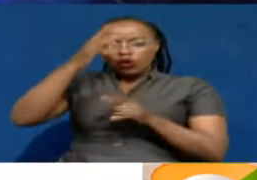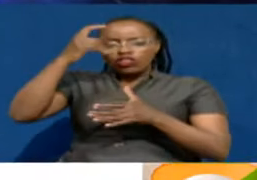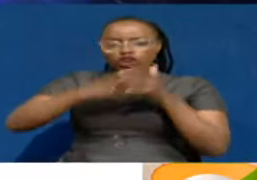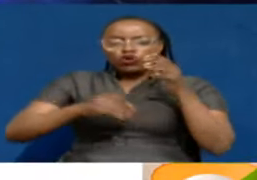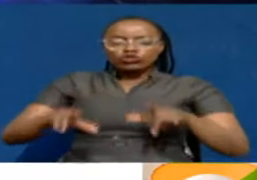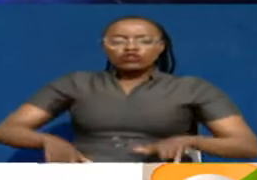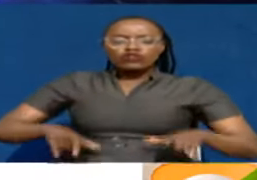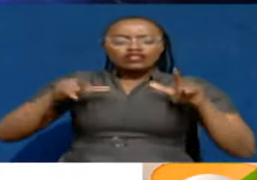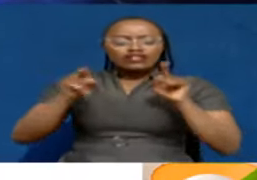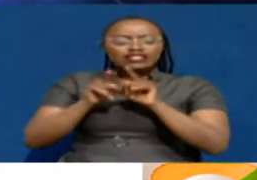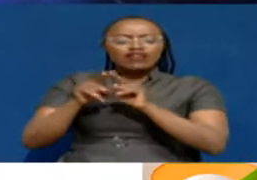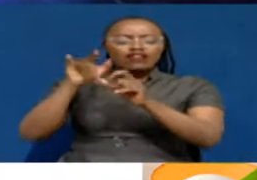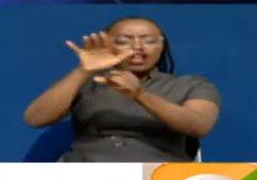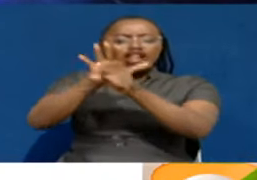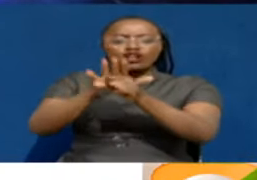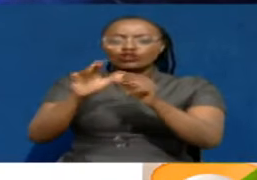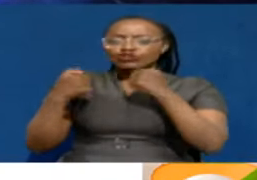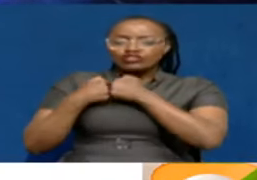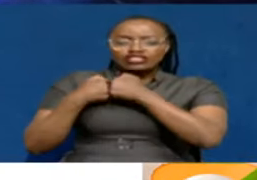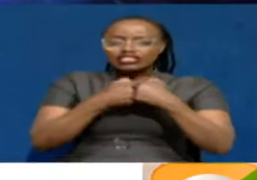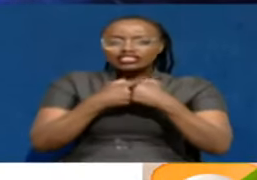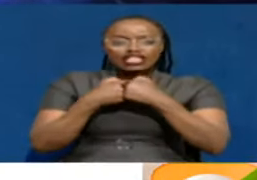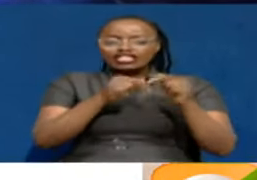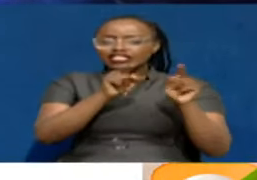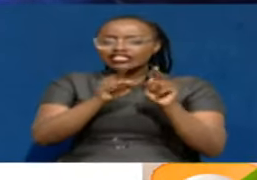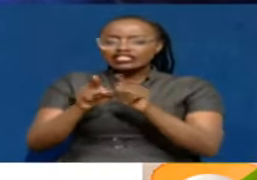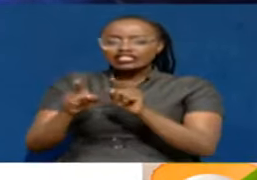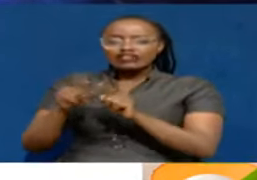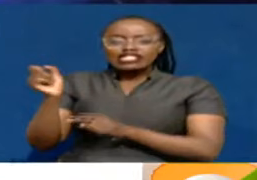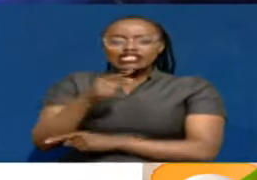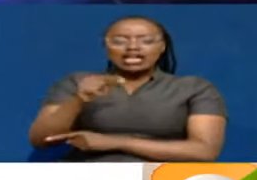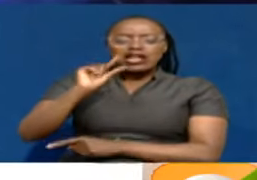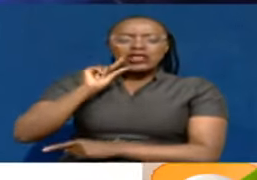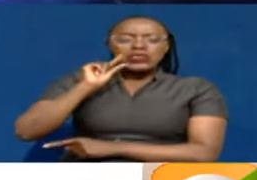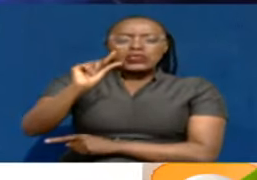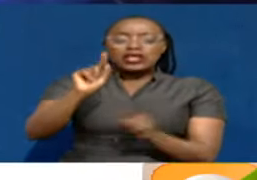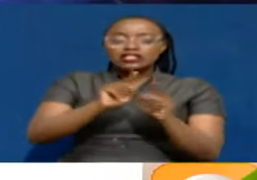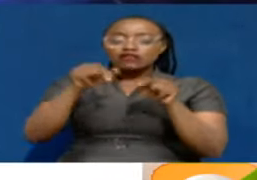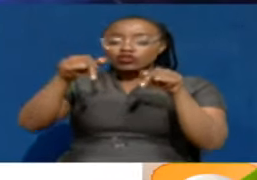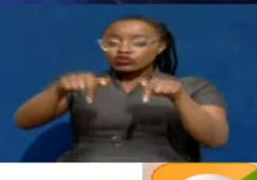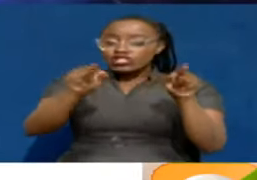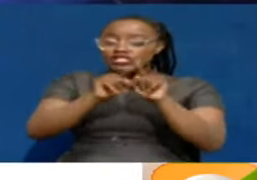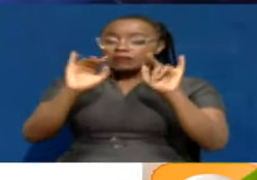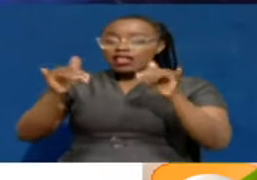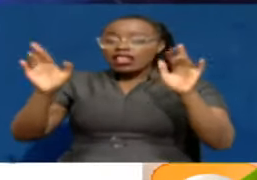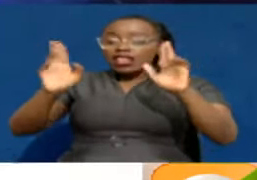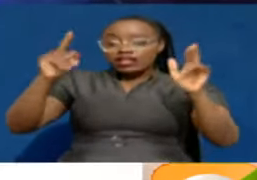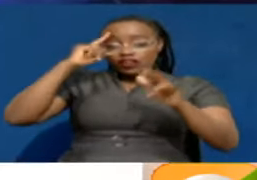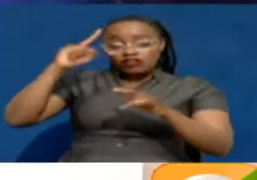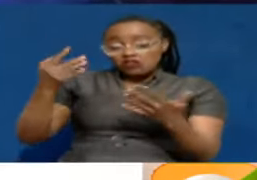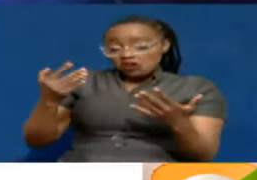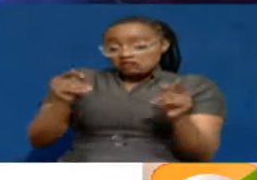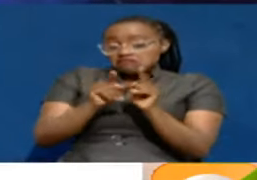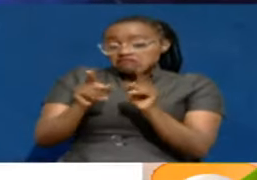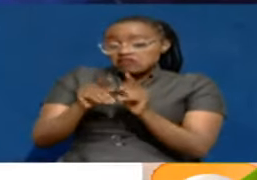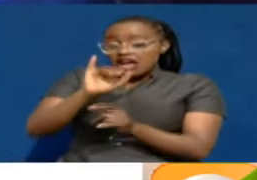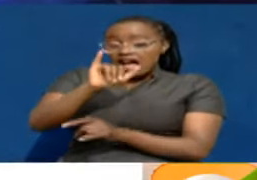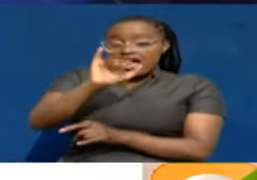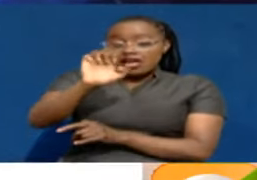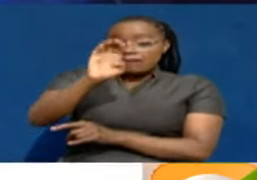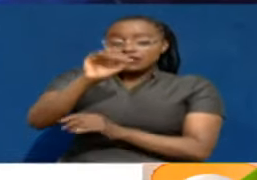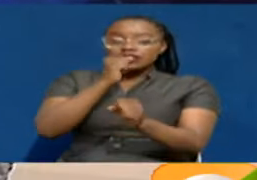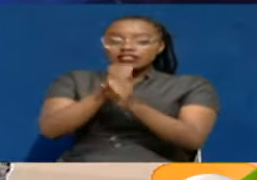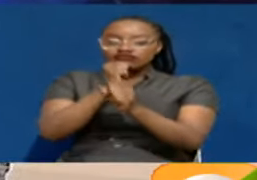living is going through the roof and incomes at rock bottom. Also on the show, ready for the match or not, IEBC